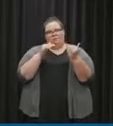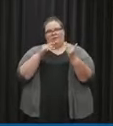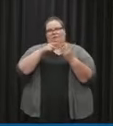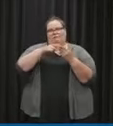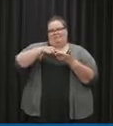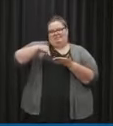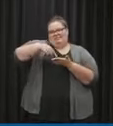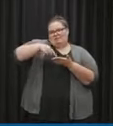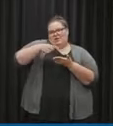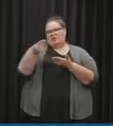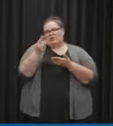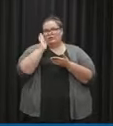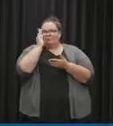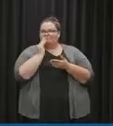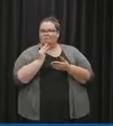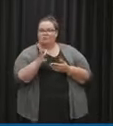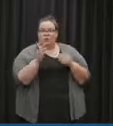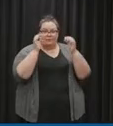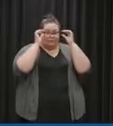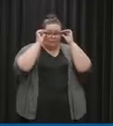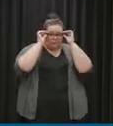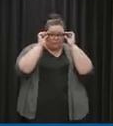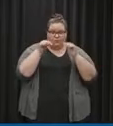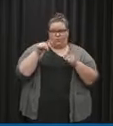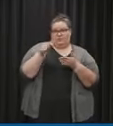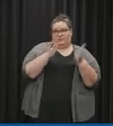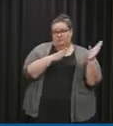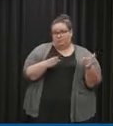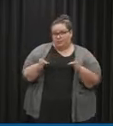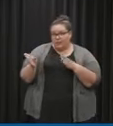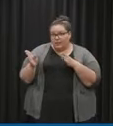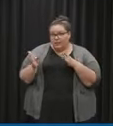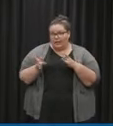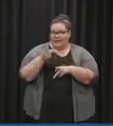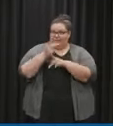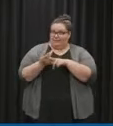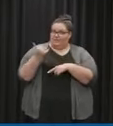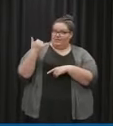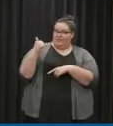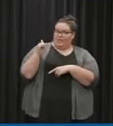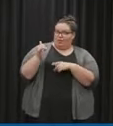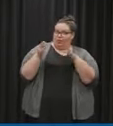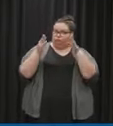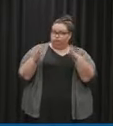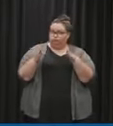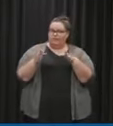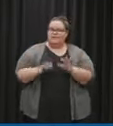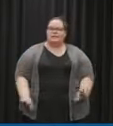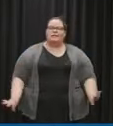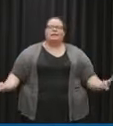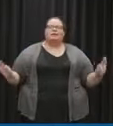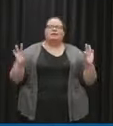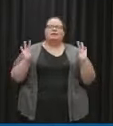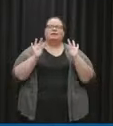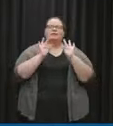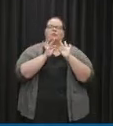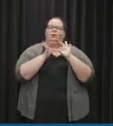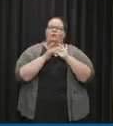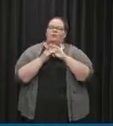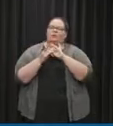week. For these plans to work and for us all to stay in the yellow phase, it will be essential for us all to work